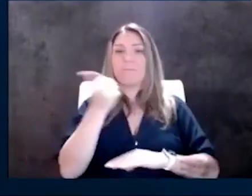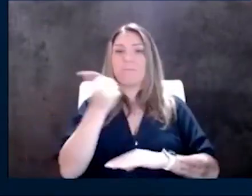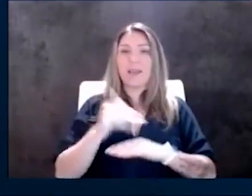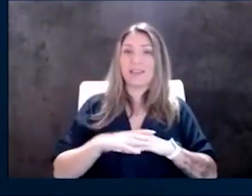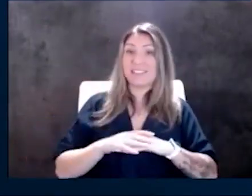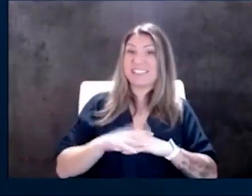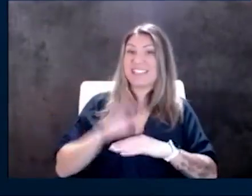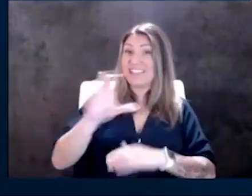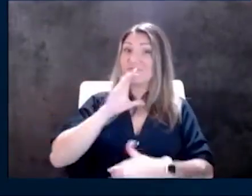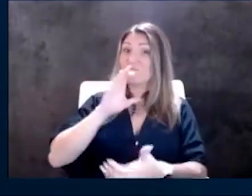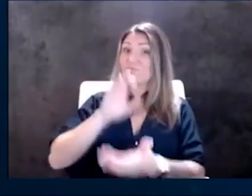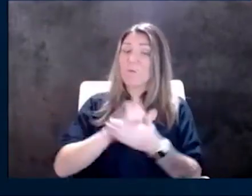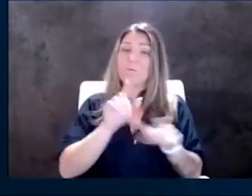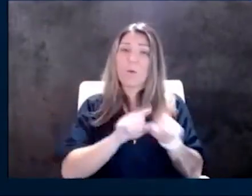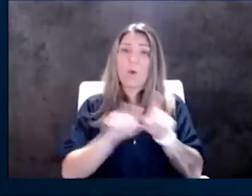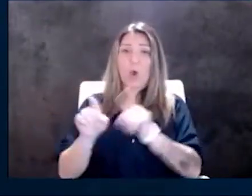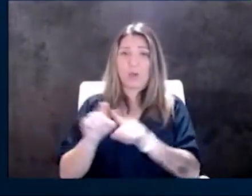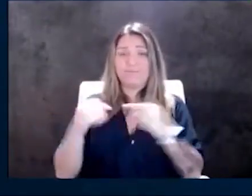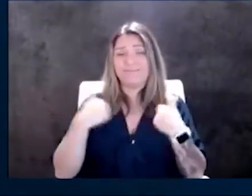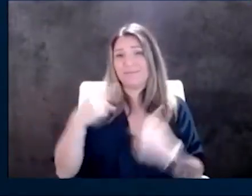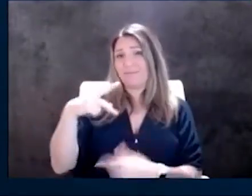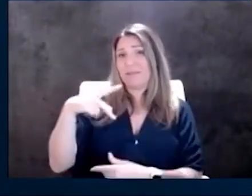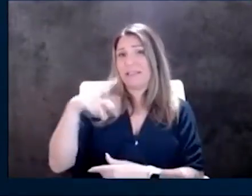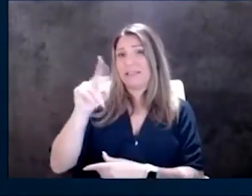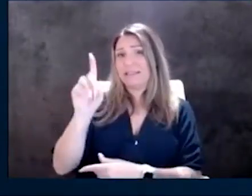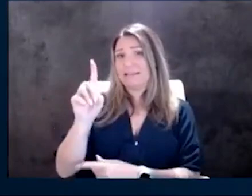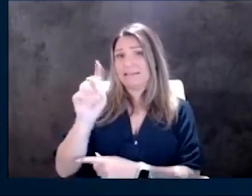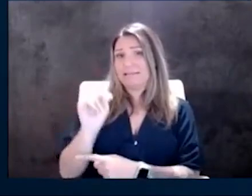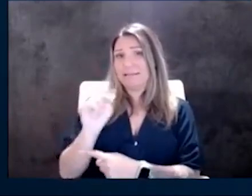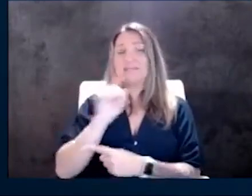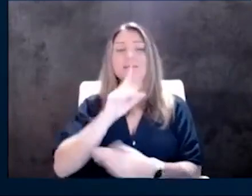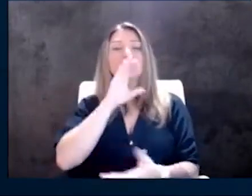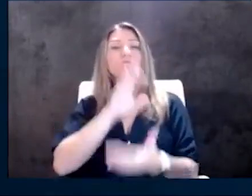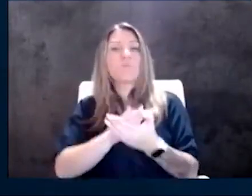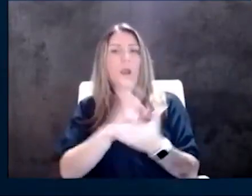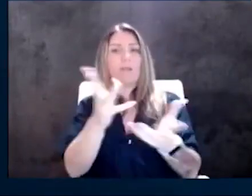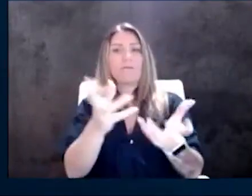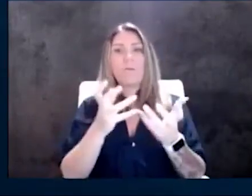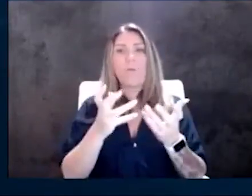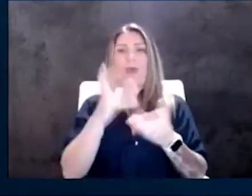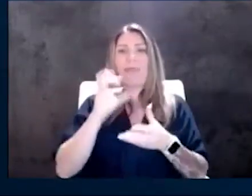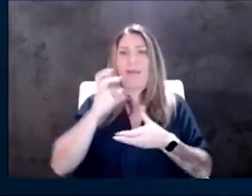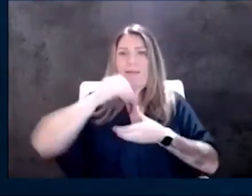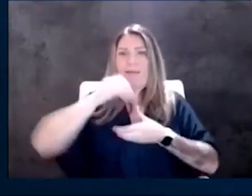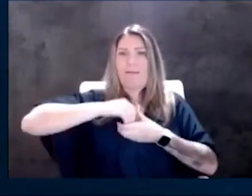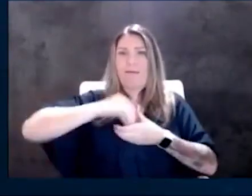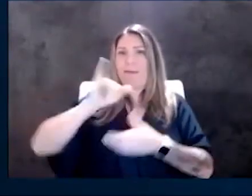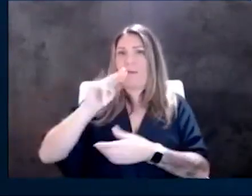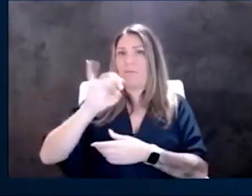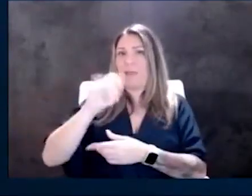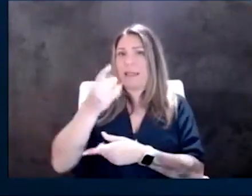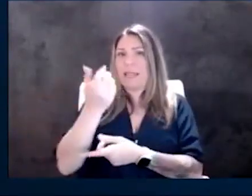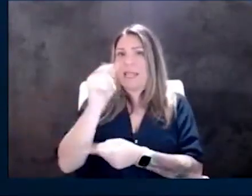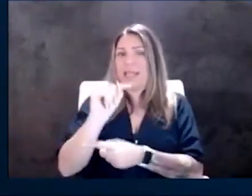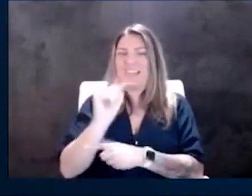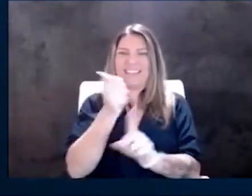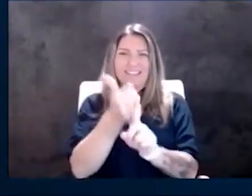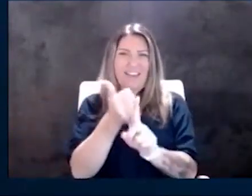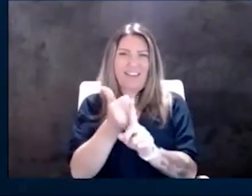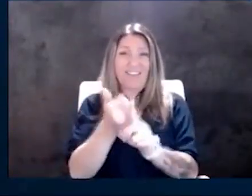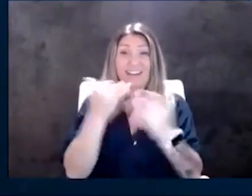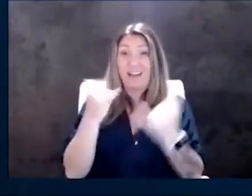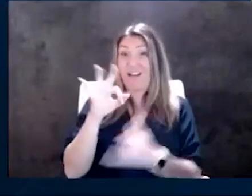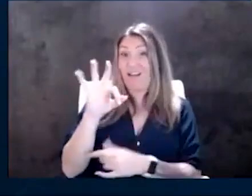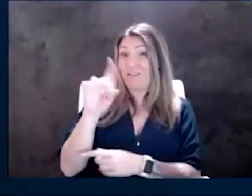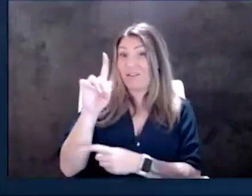also suffers from PDN, and he says now his wife is hoping that she can also get the implant for herself now that it's FDA approved, because she wants